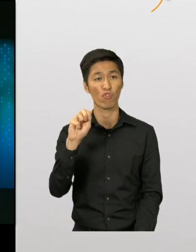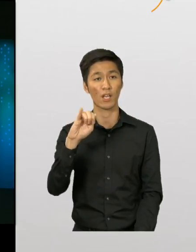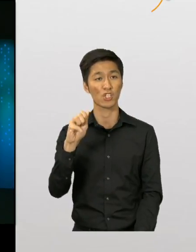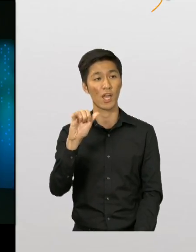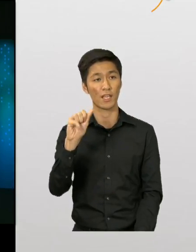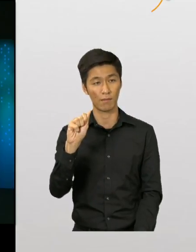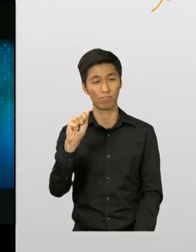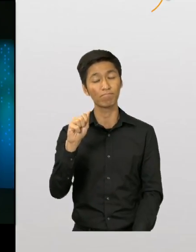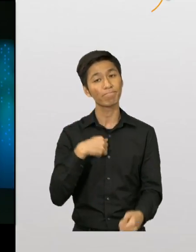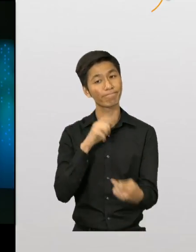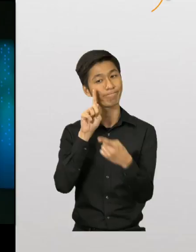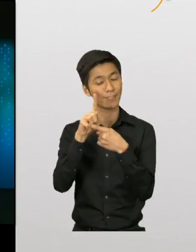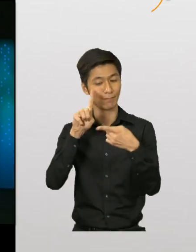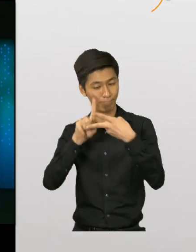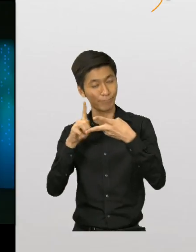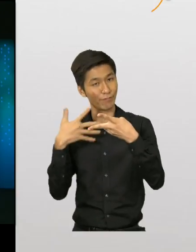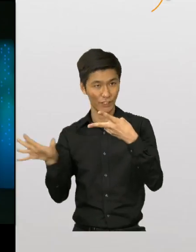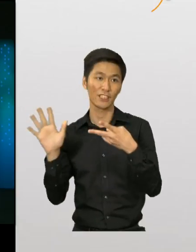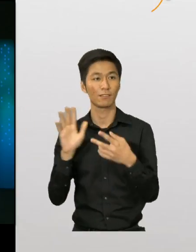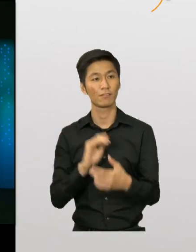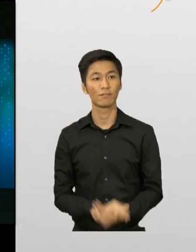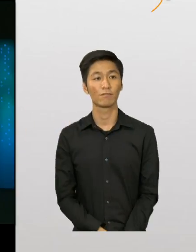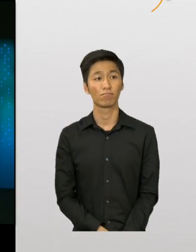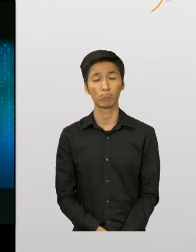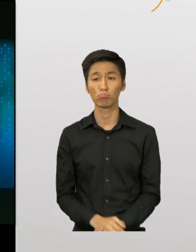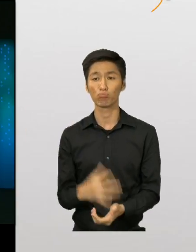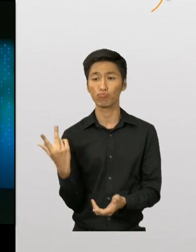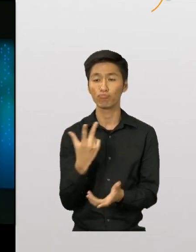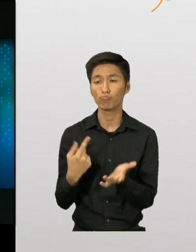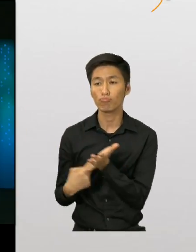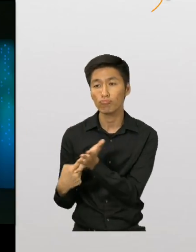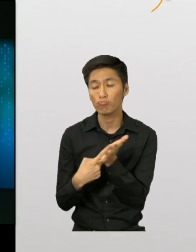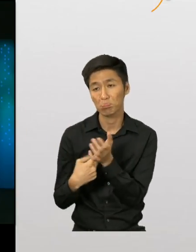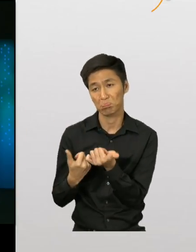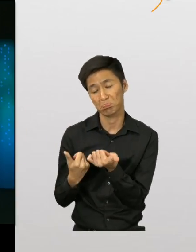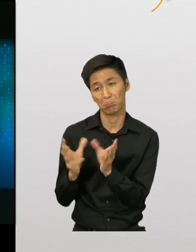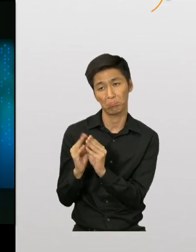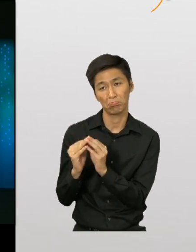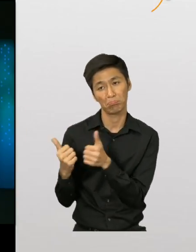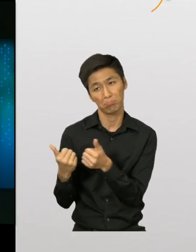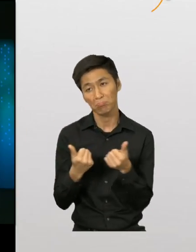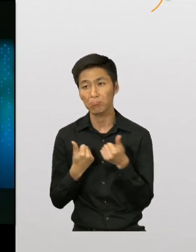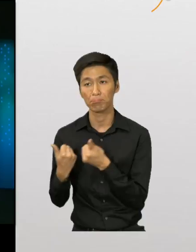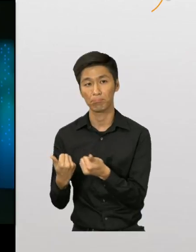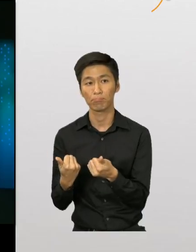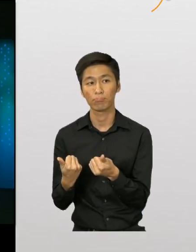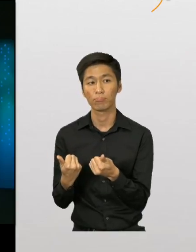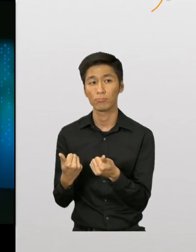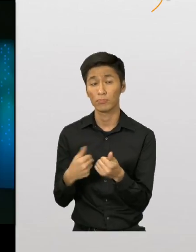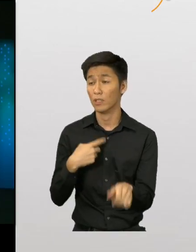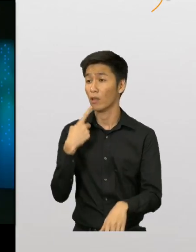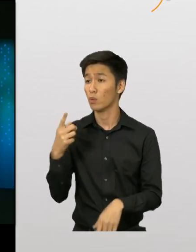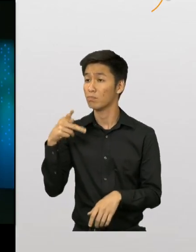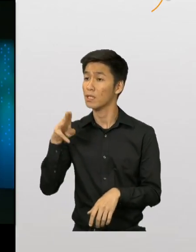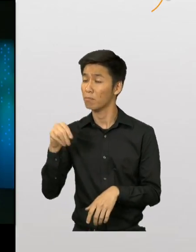DPM-1 Aziza and Anwar Ibrahim. I had good meetings with all three of them. I told Dr. Mahathir